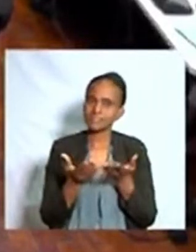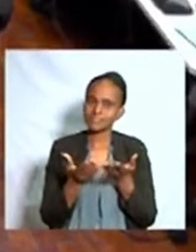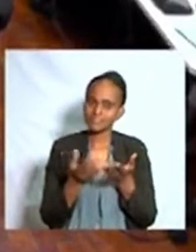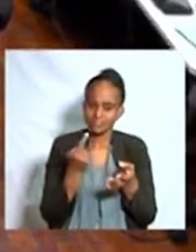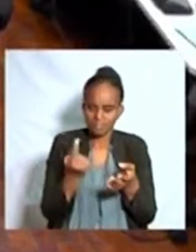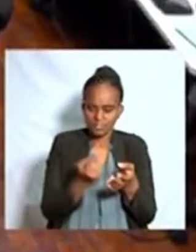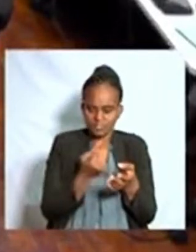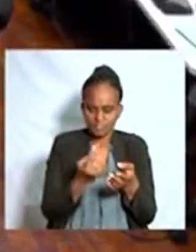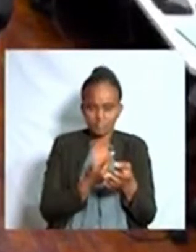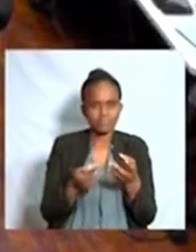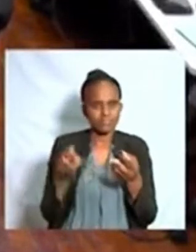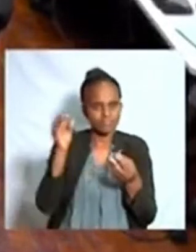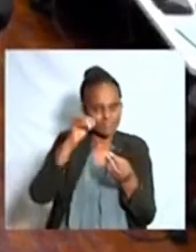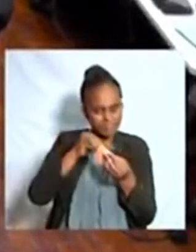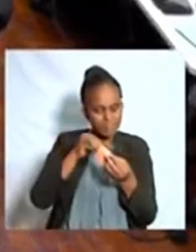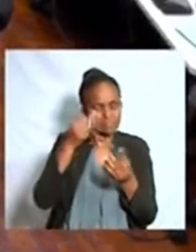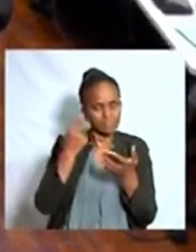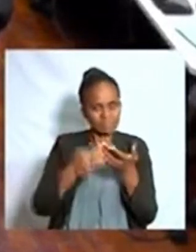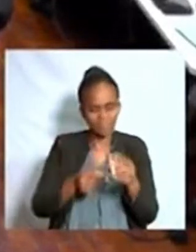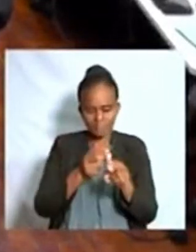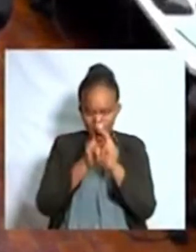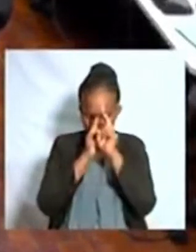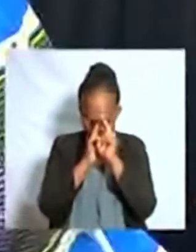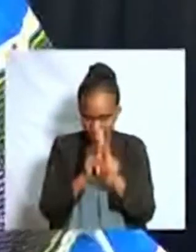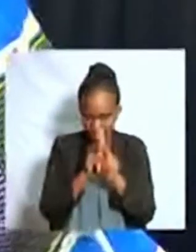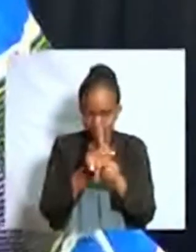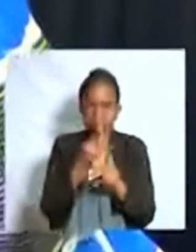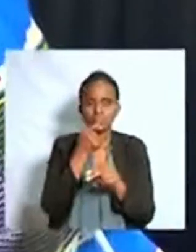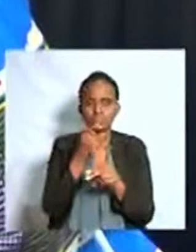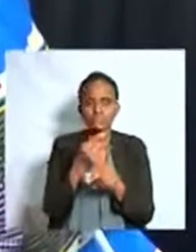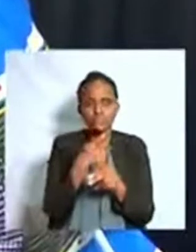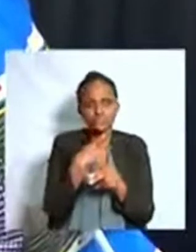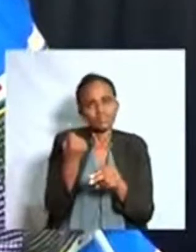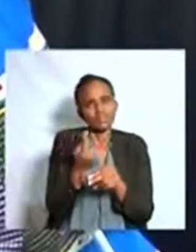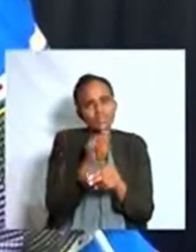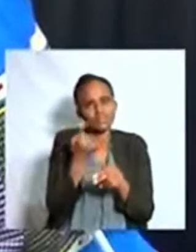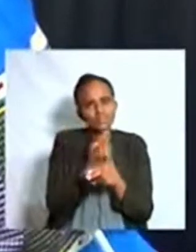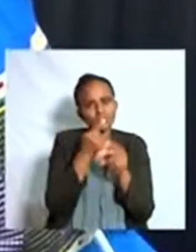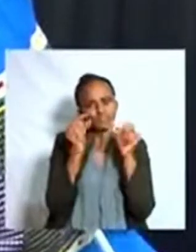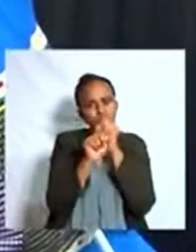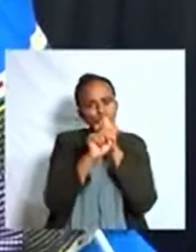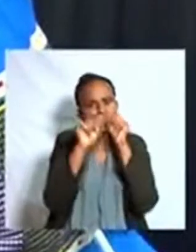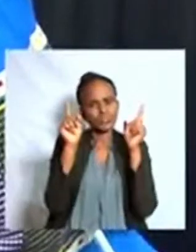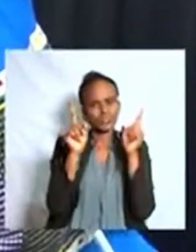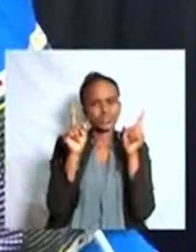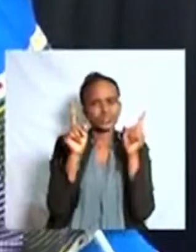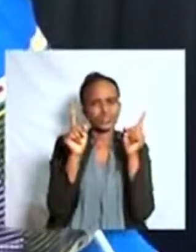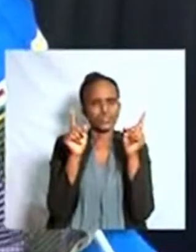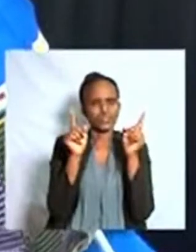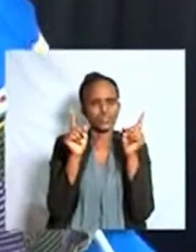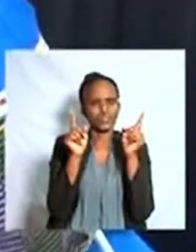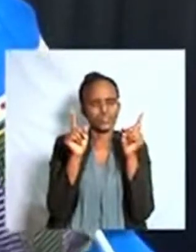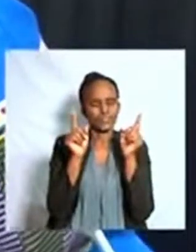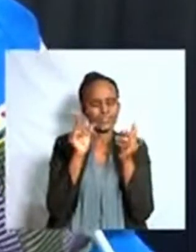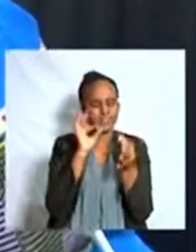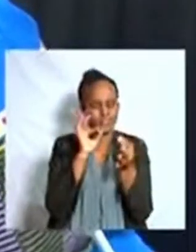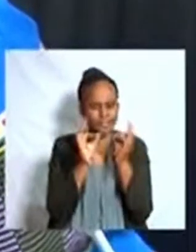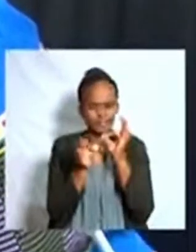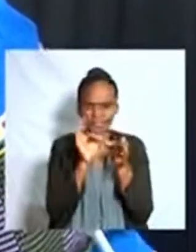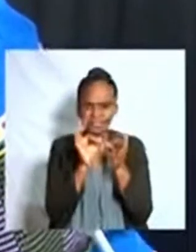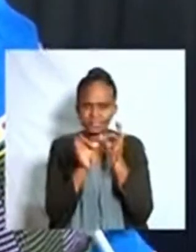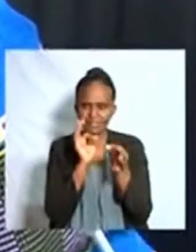Just to add to what Honorable was saying, I was just wondering if